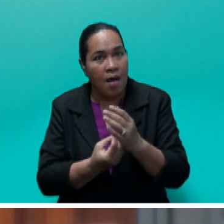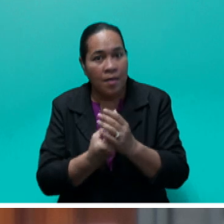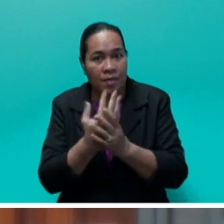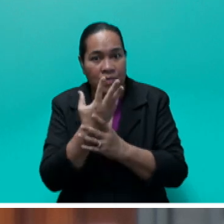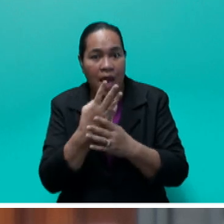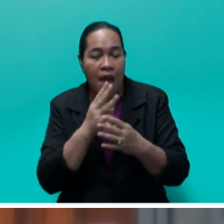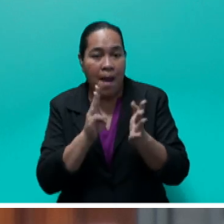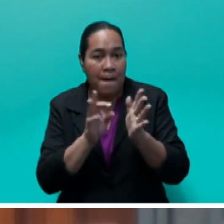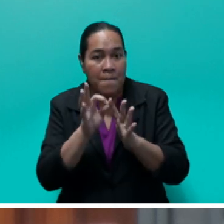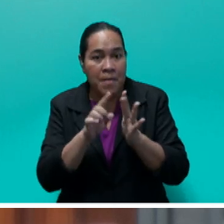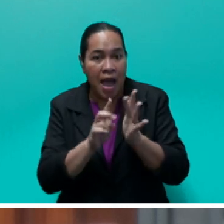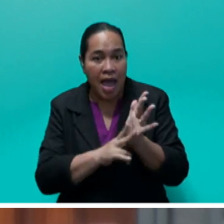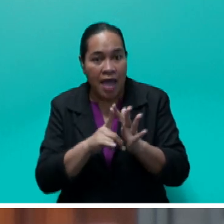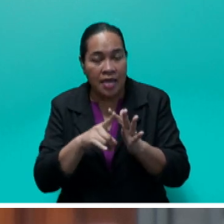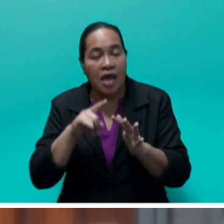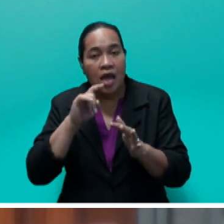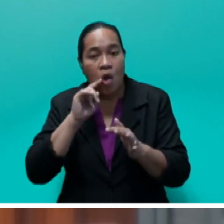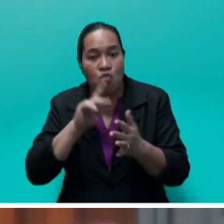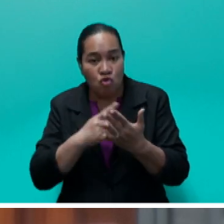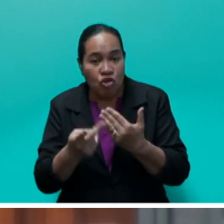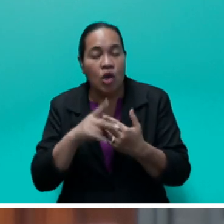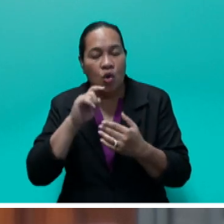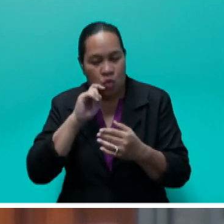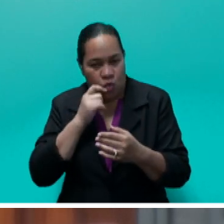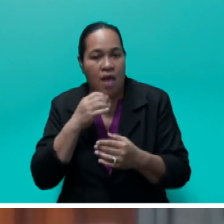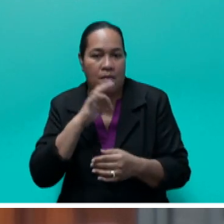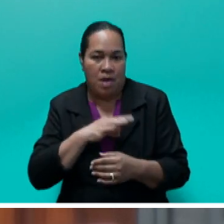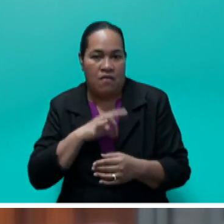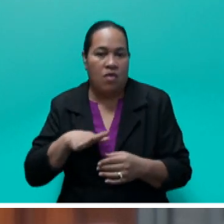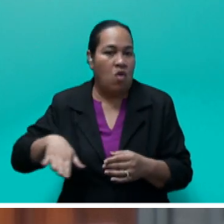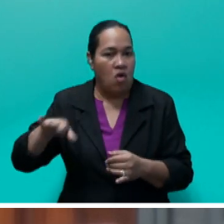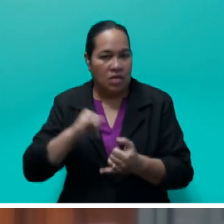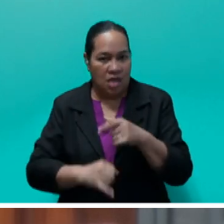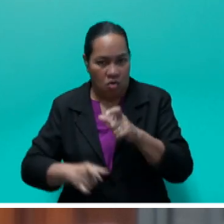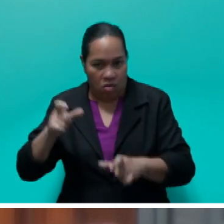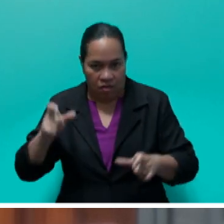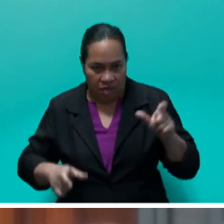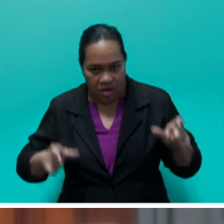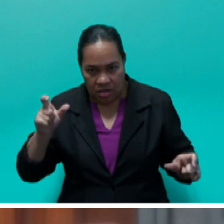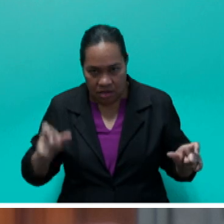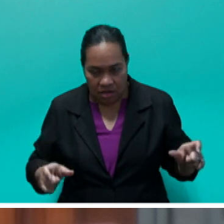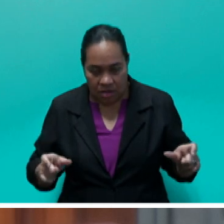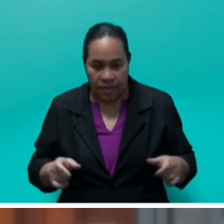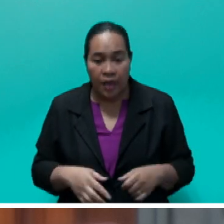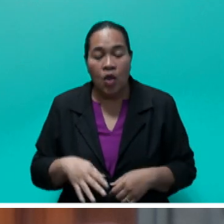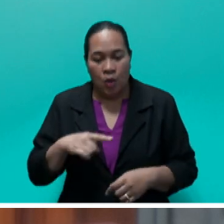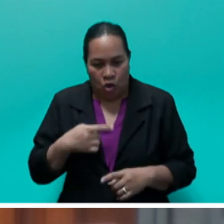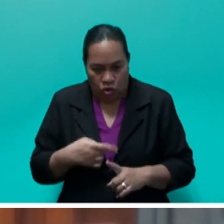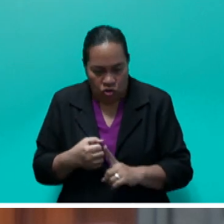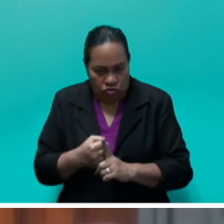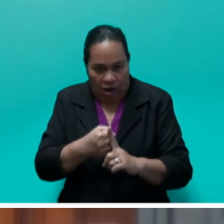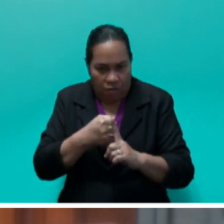yield positively outcome for all stakeholders involved. Together, we can continue to drive economic